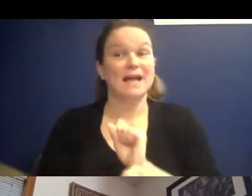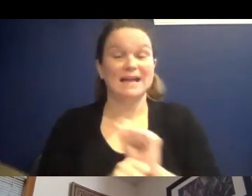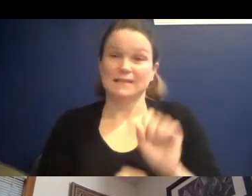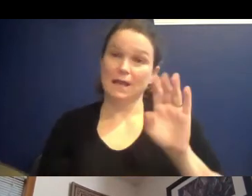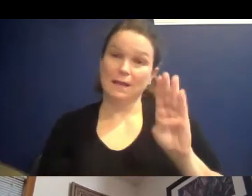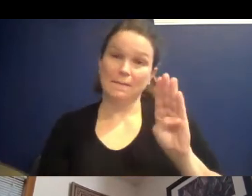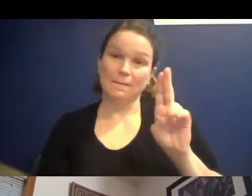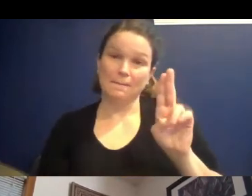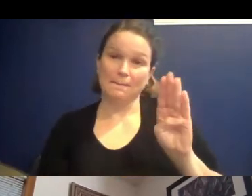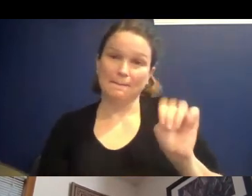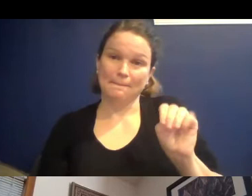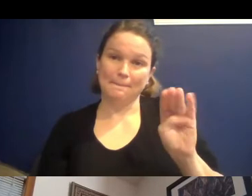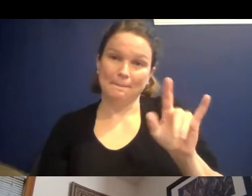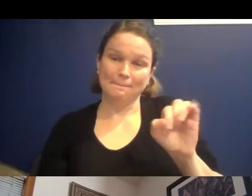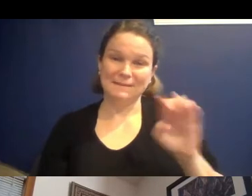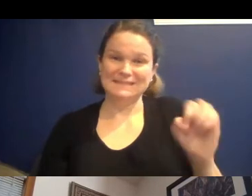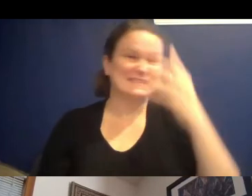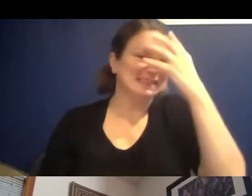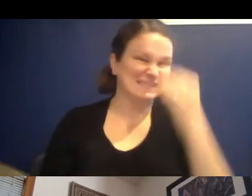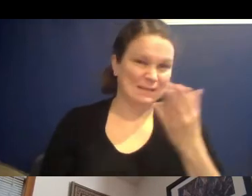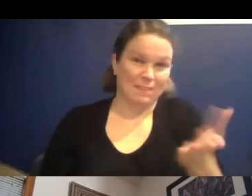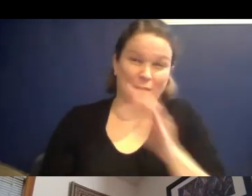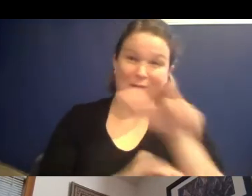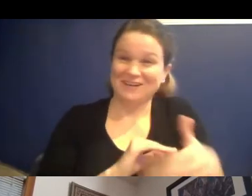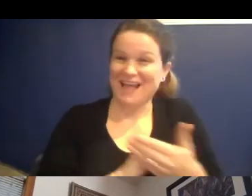sleeping in the flowers at night.